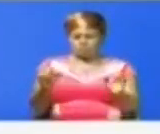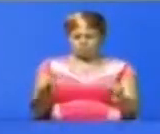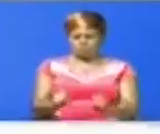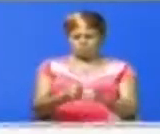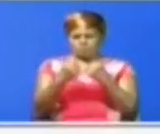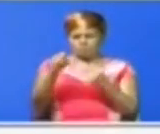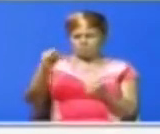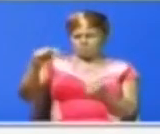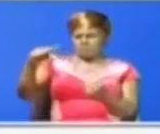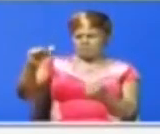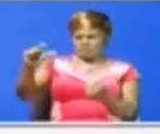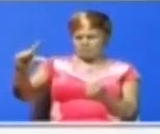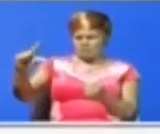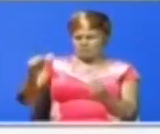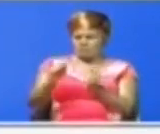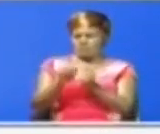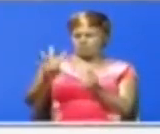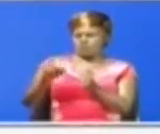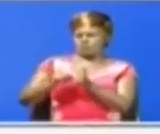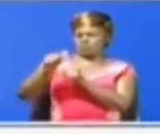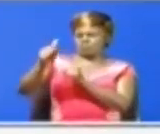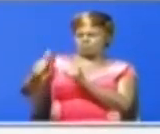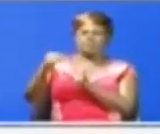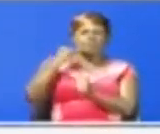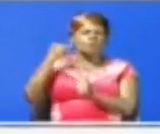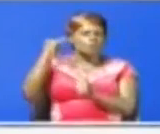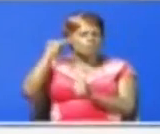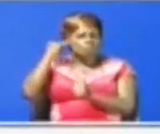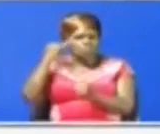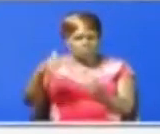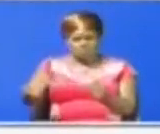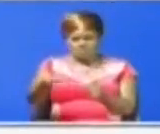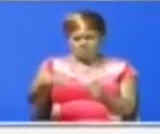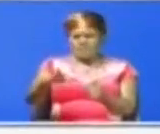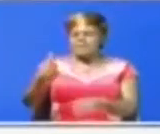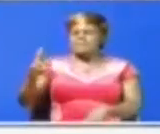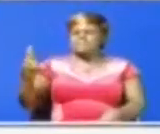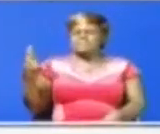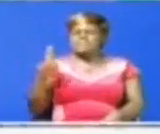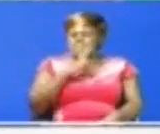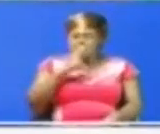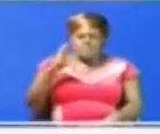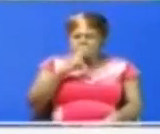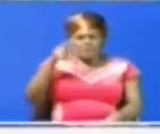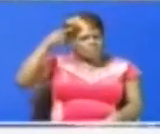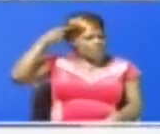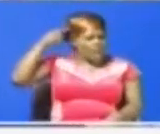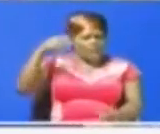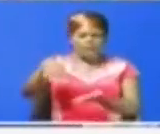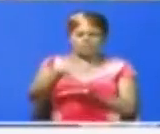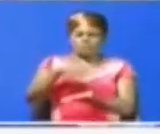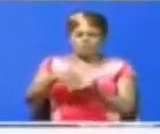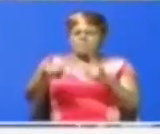a 14-kilometer stretch along the Nakuru-Eldoret Highway, is one of the deadliest black spots in the country, which has